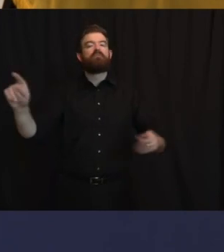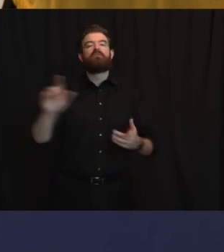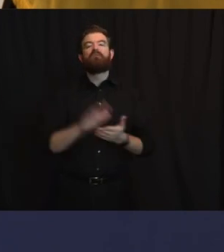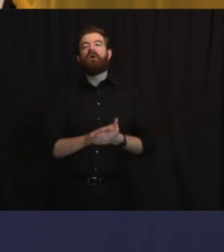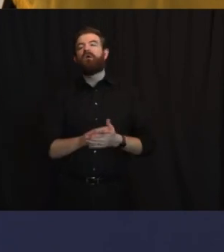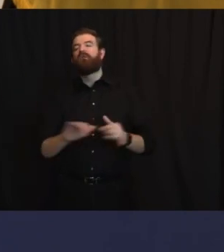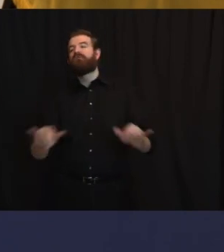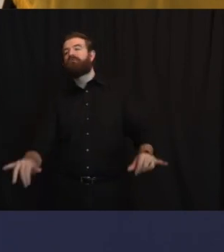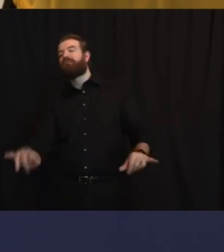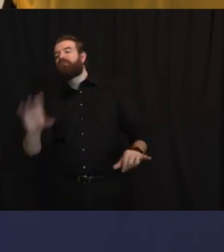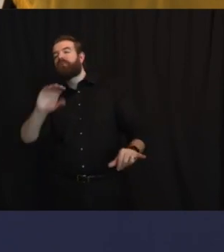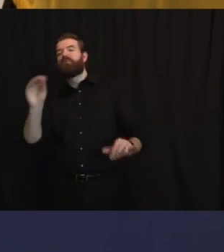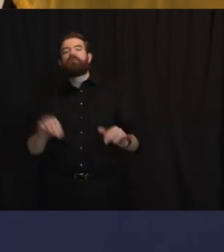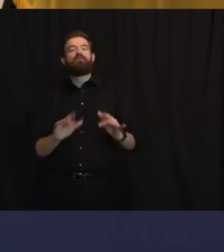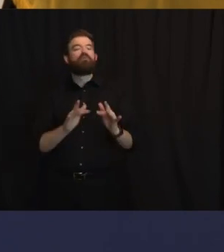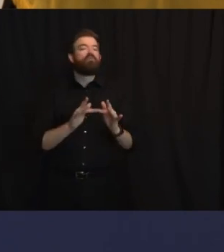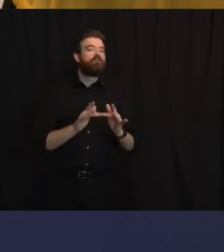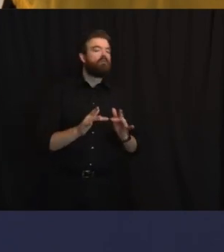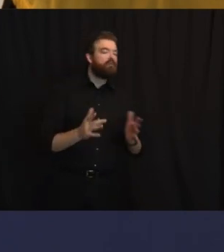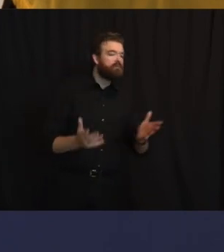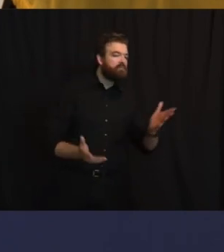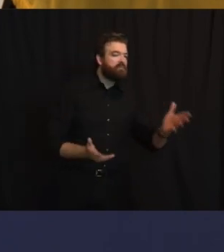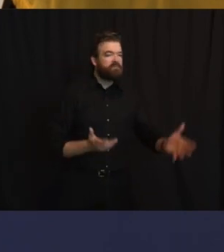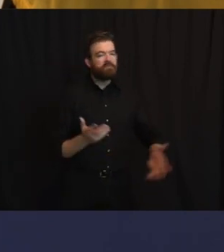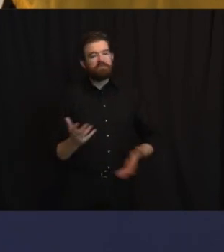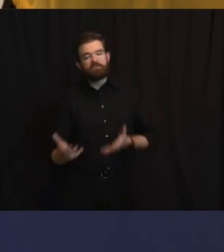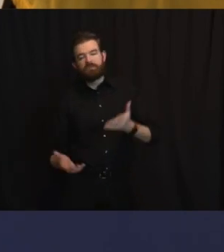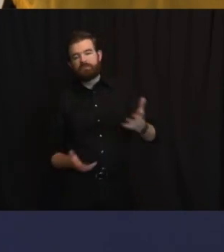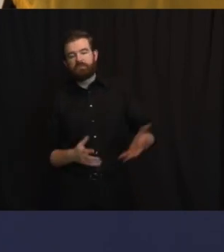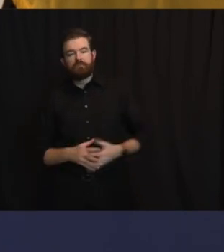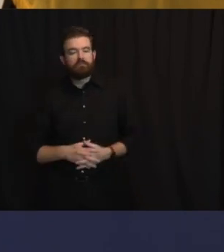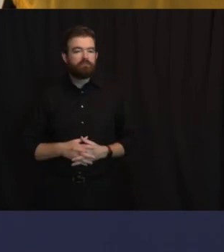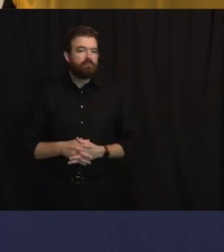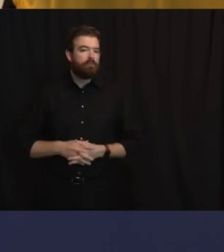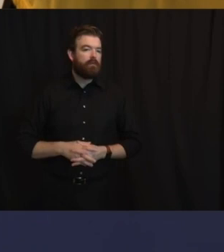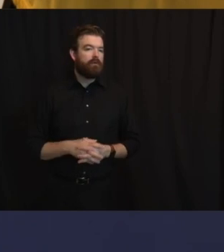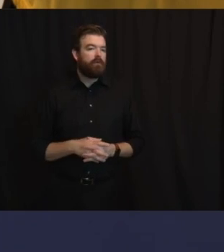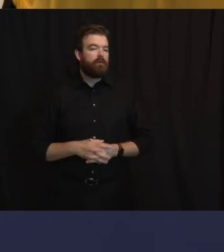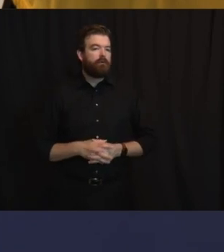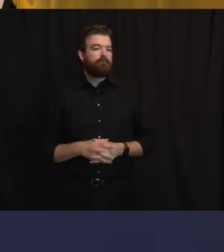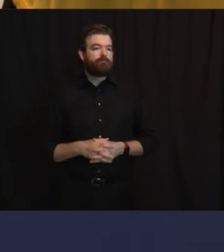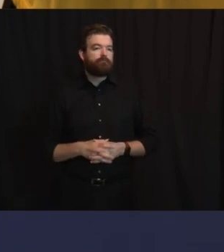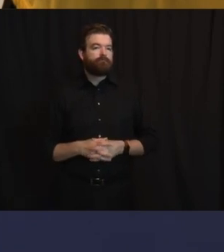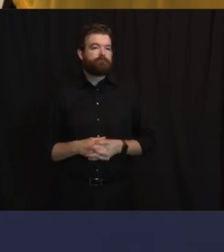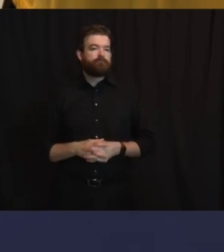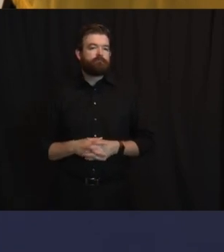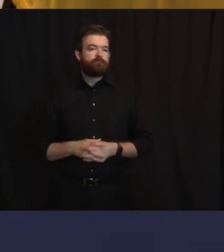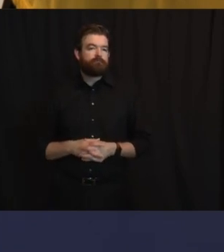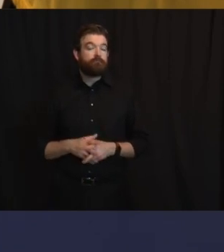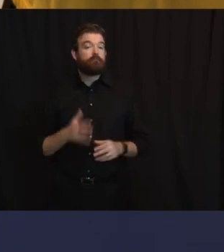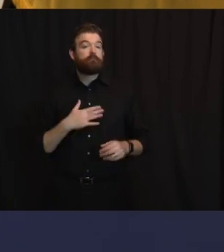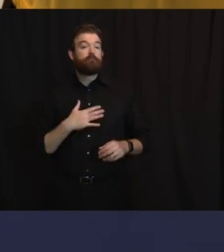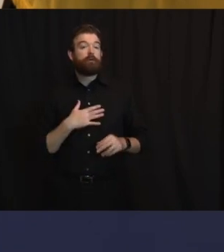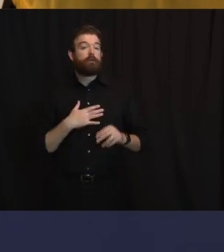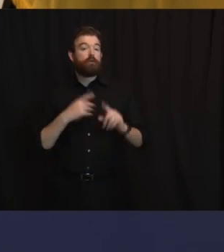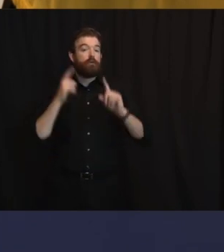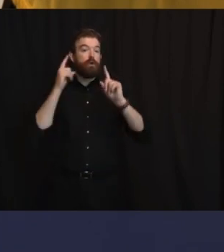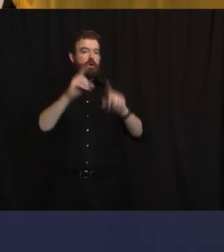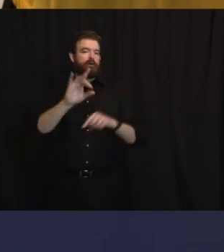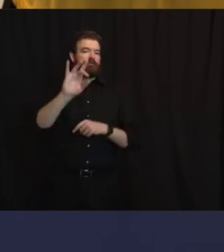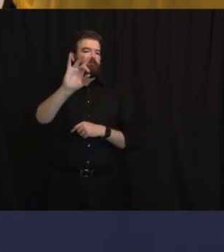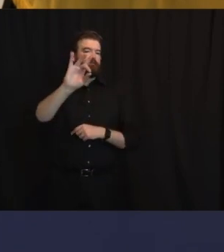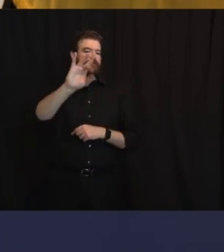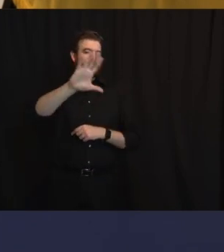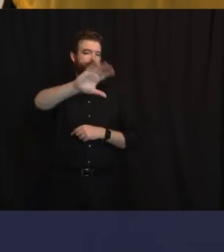that, just for whatever reason. But I think my objective was 85% or more hybrid